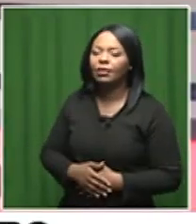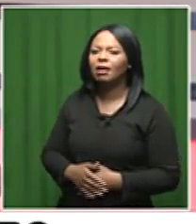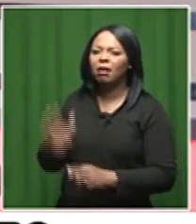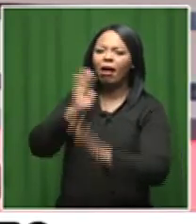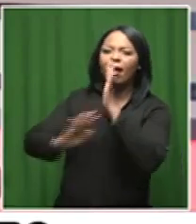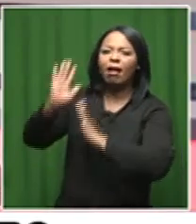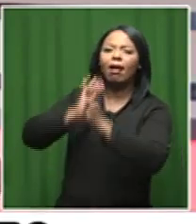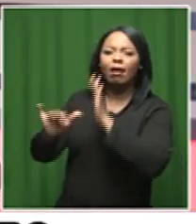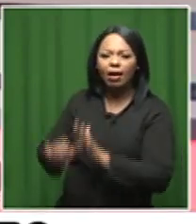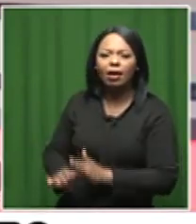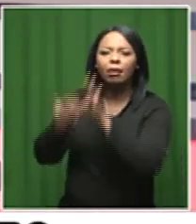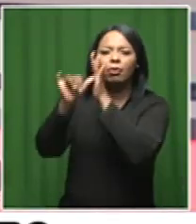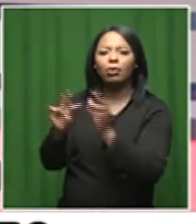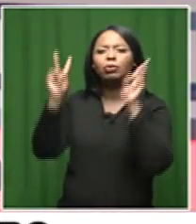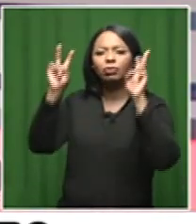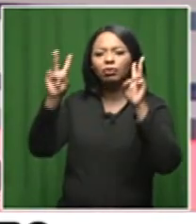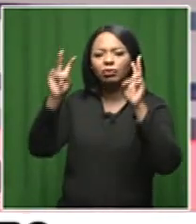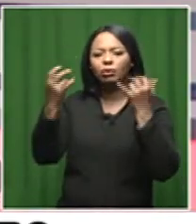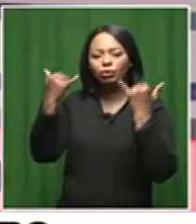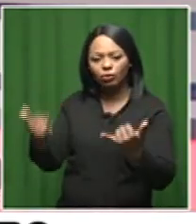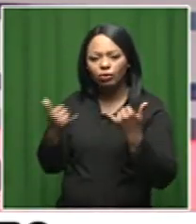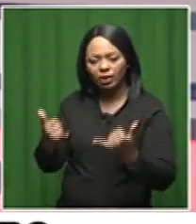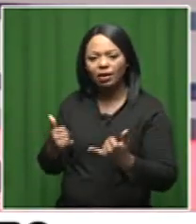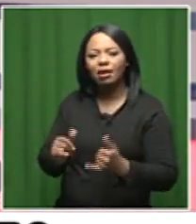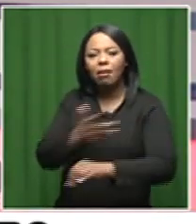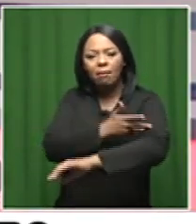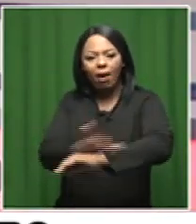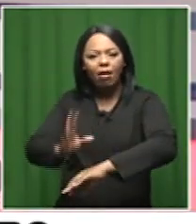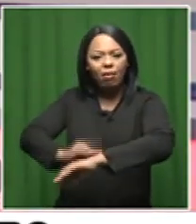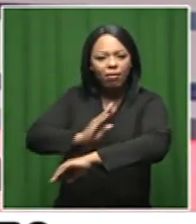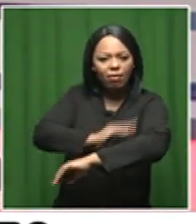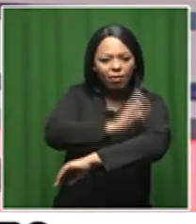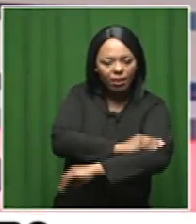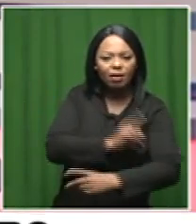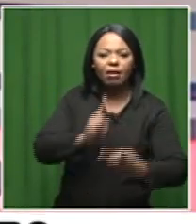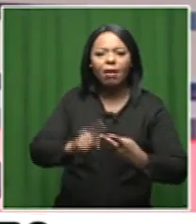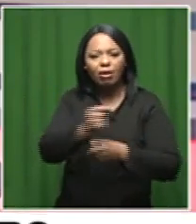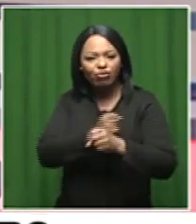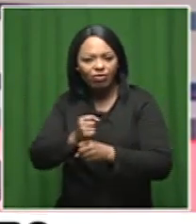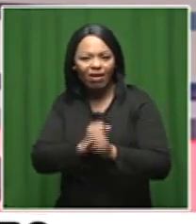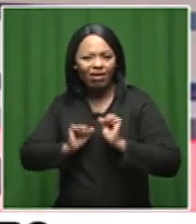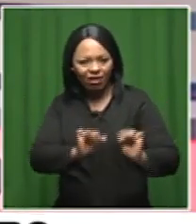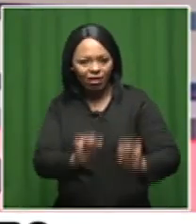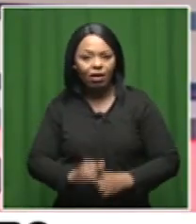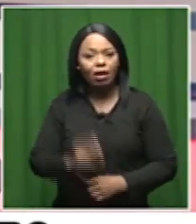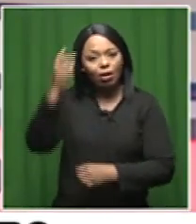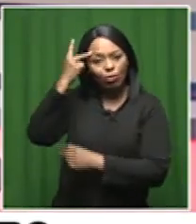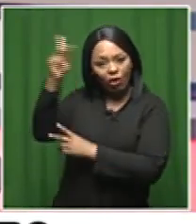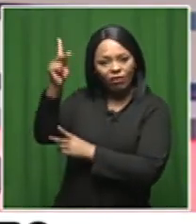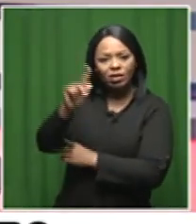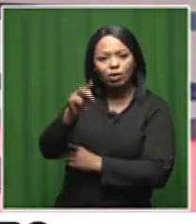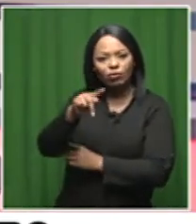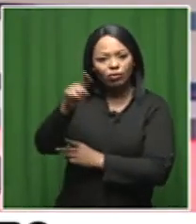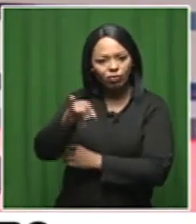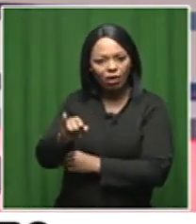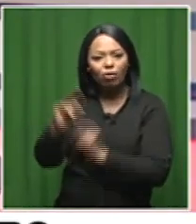the importance of what we're talking about today, of course, looking at blood cancers and the treatment. That was Professor Nicholas Nowitzki, a hematologist.